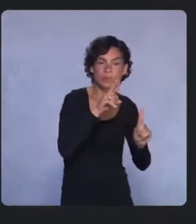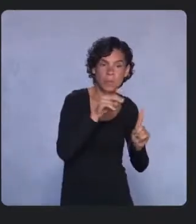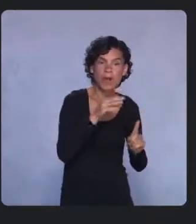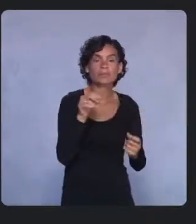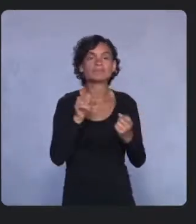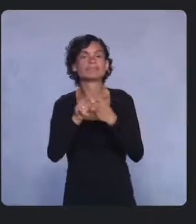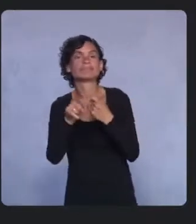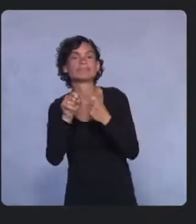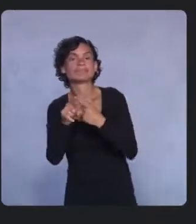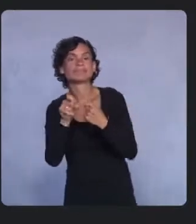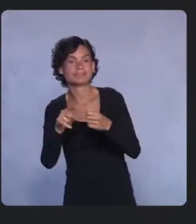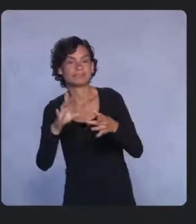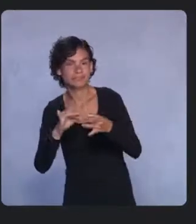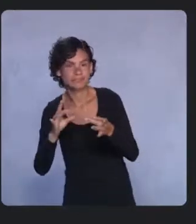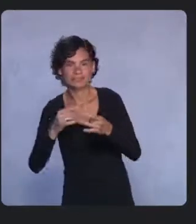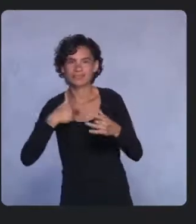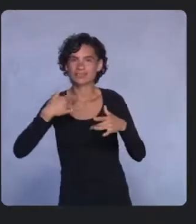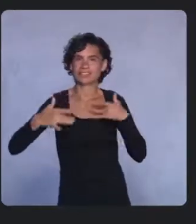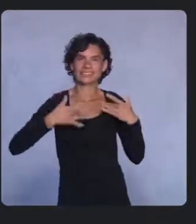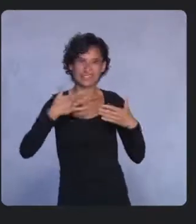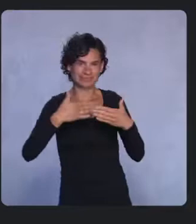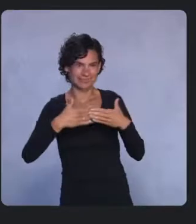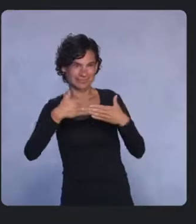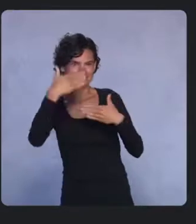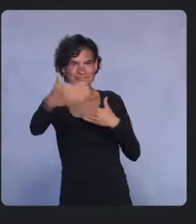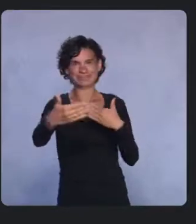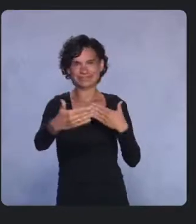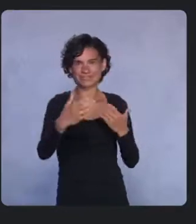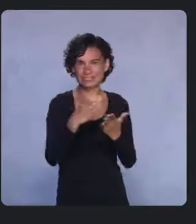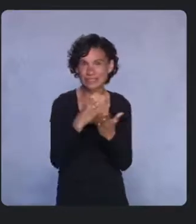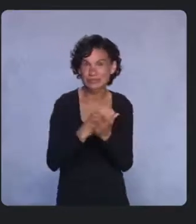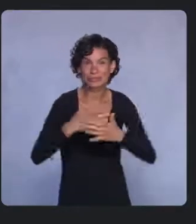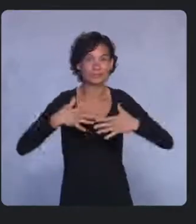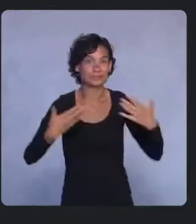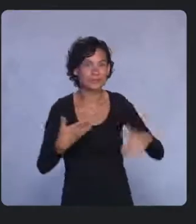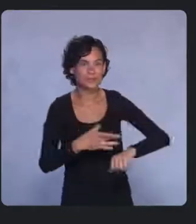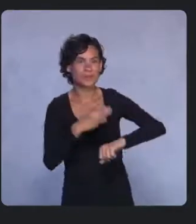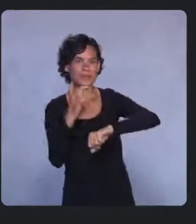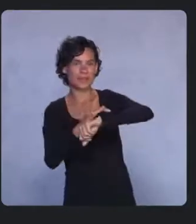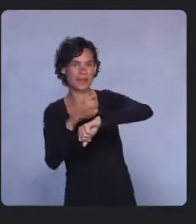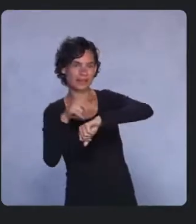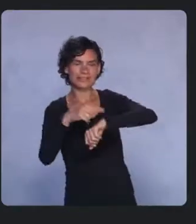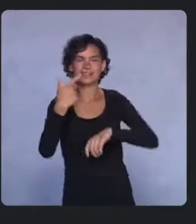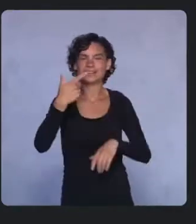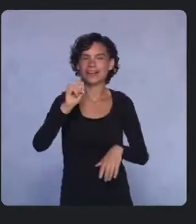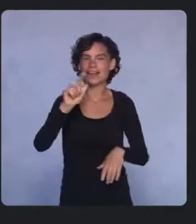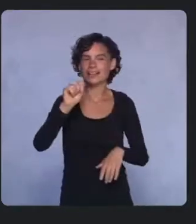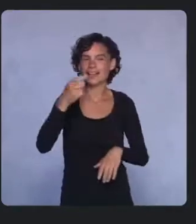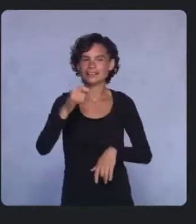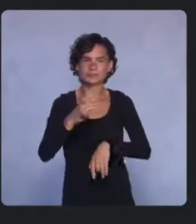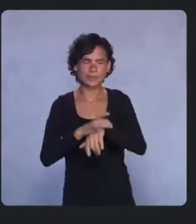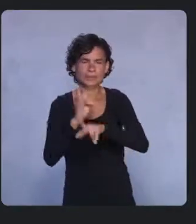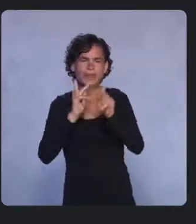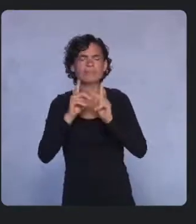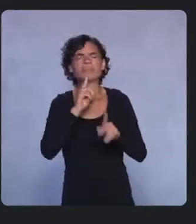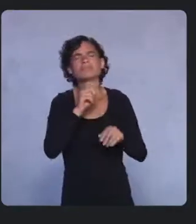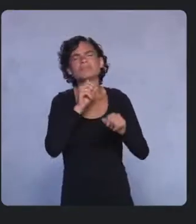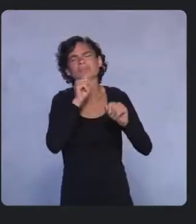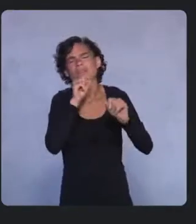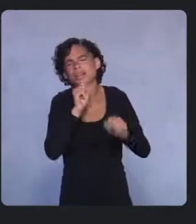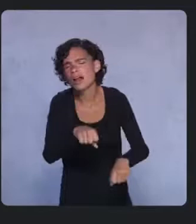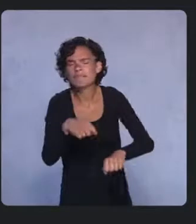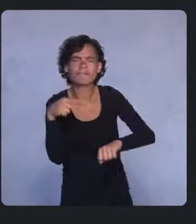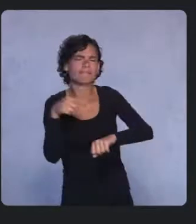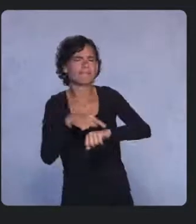the new chapter of our partnership, wearables. The Galaxy Watch is already loved by Android smartphone users with our